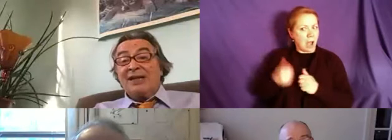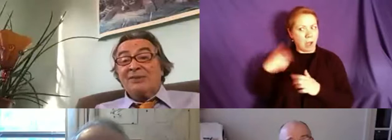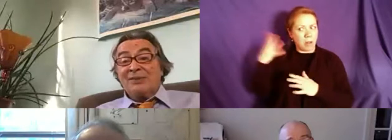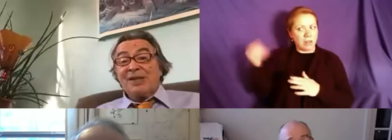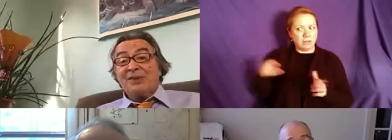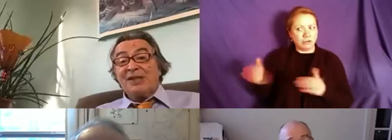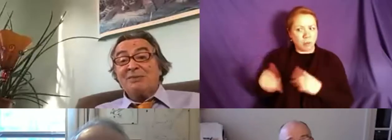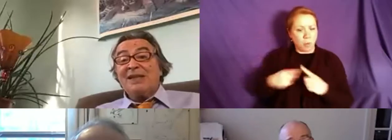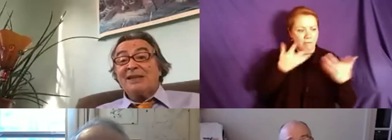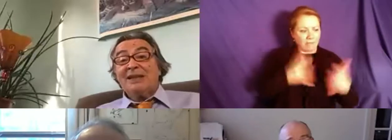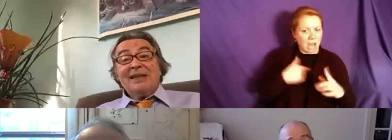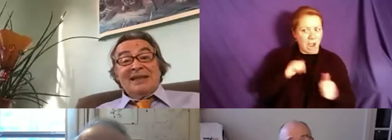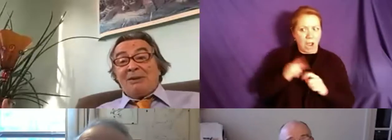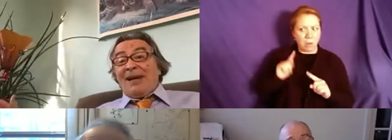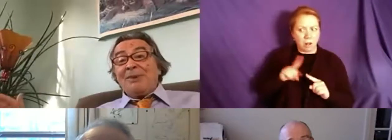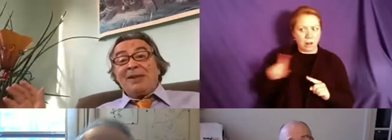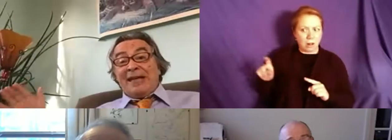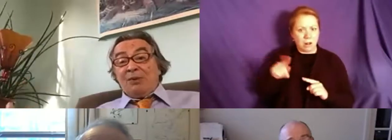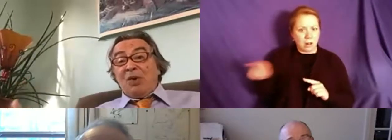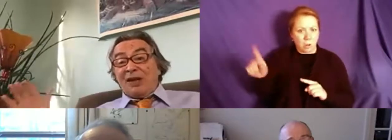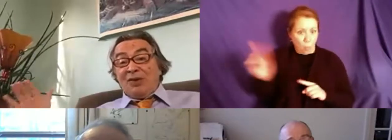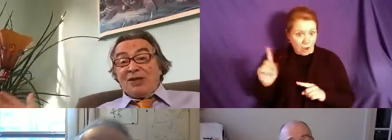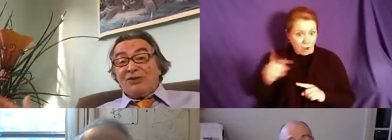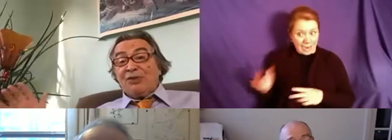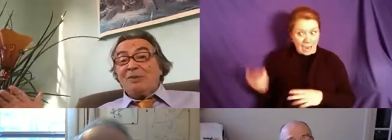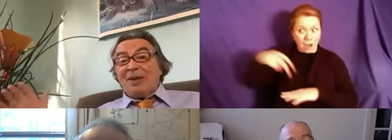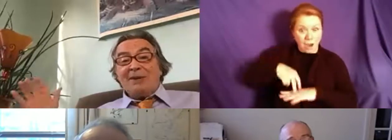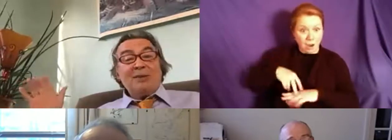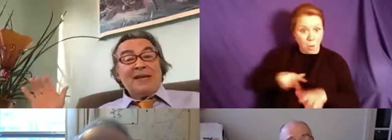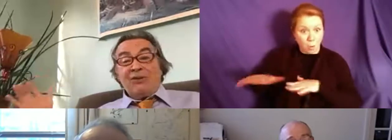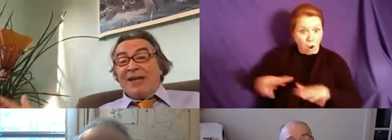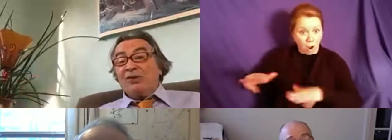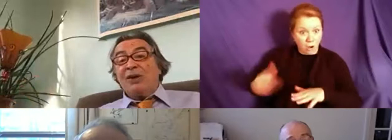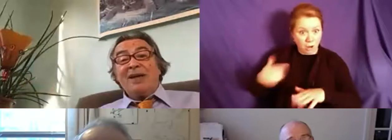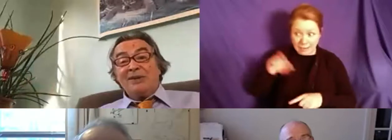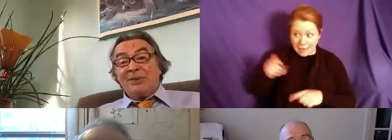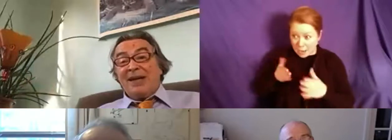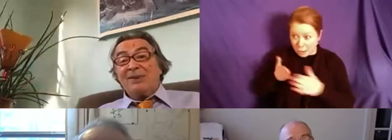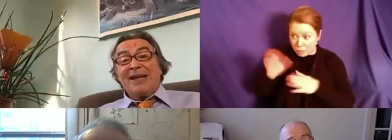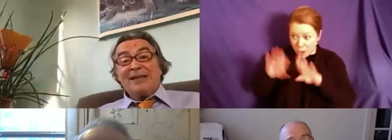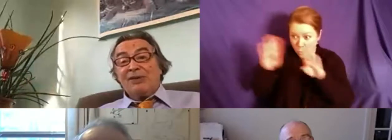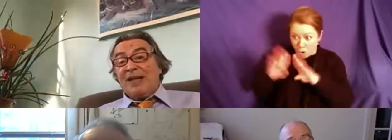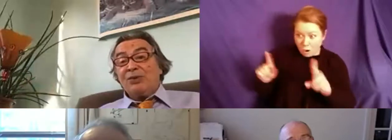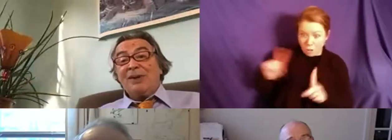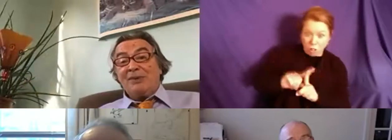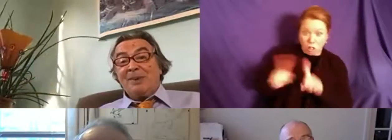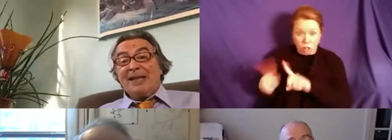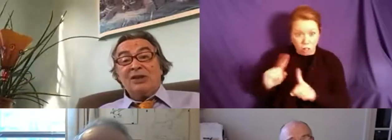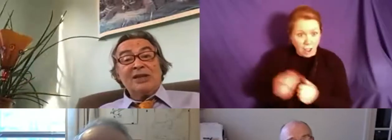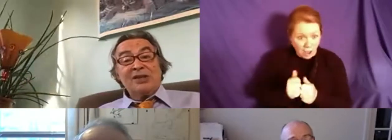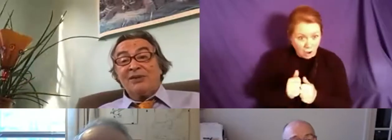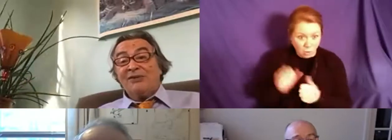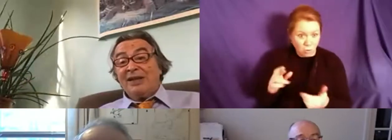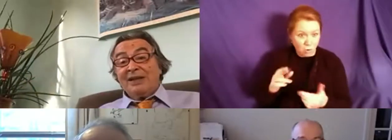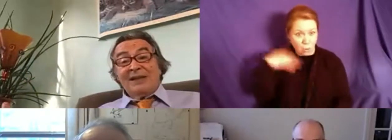done talking, when we're done with this meeting? I mean, am I going to be able to get up and walk across this room? Am I going to be able to get through that doorway the way I would like to get through that doorway? Or am I going to